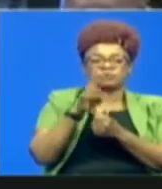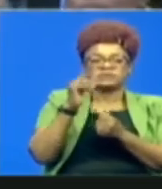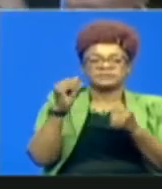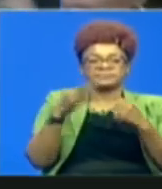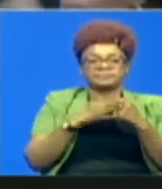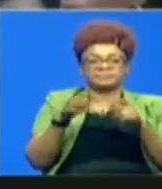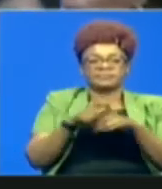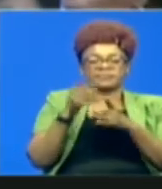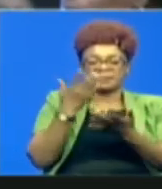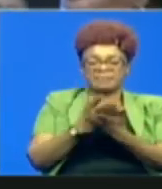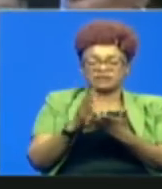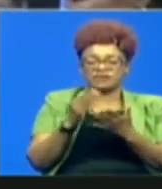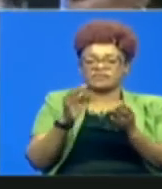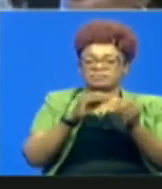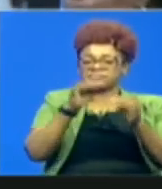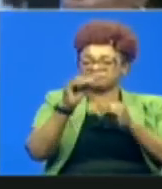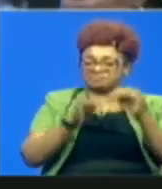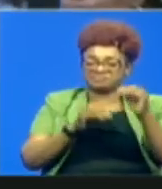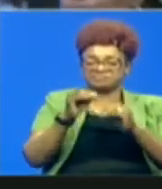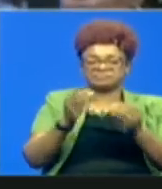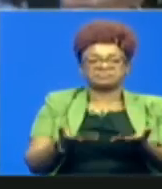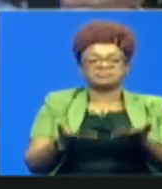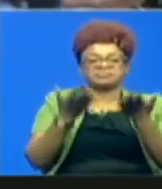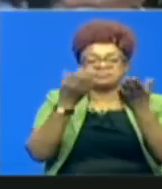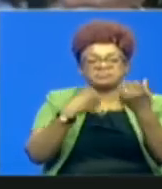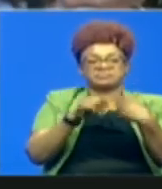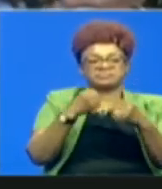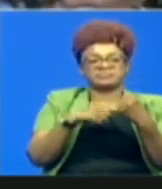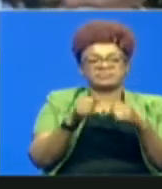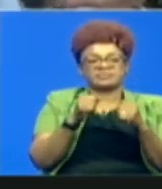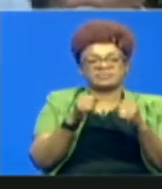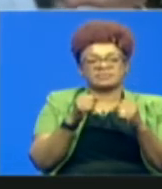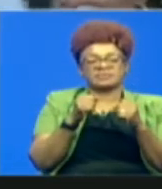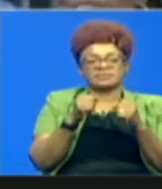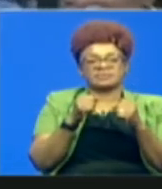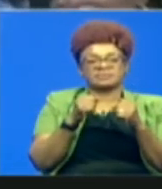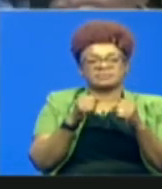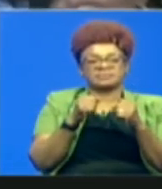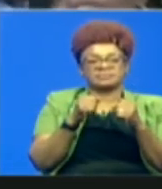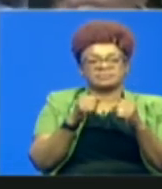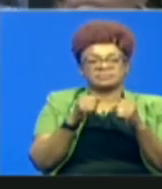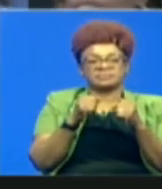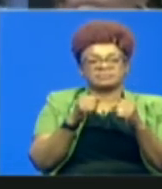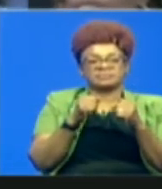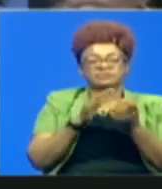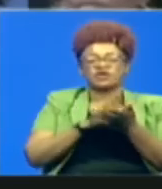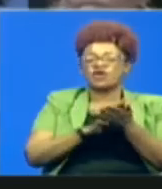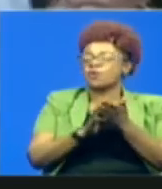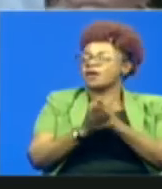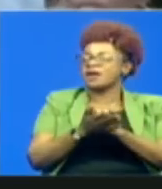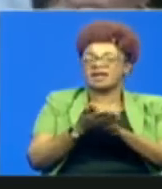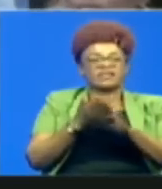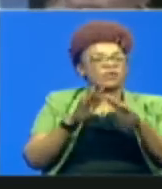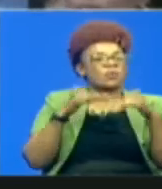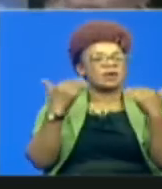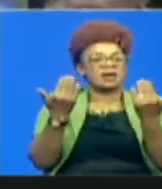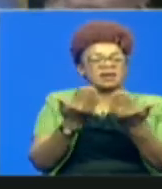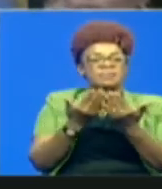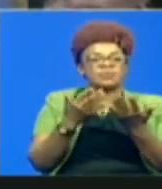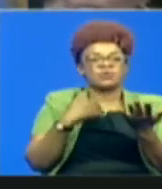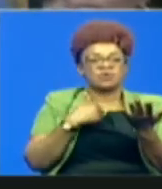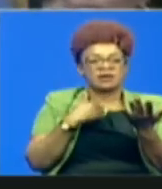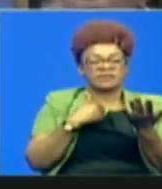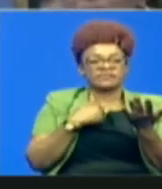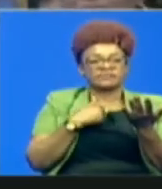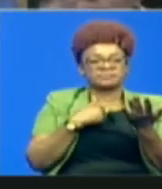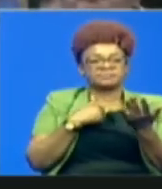a restructuring process aimed at improving its performance. Yeah. Nowhere in the world where you have